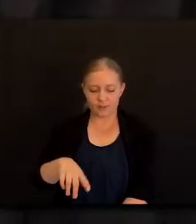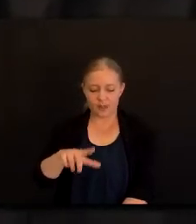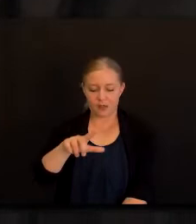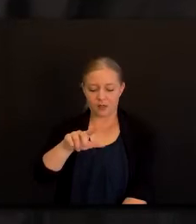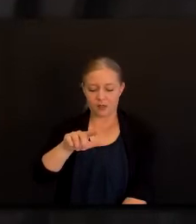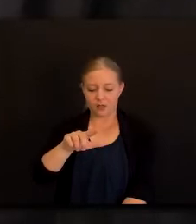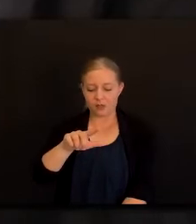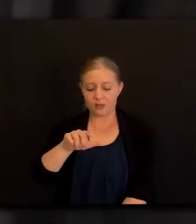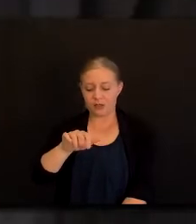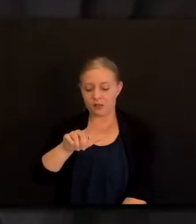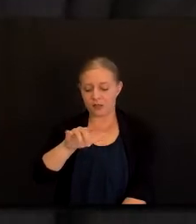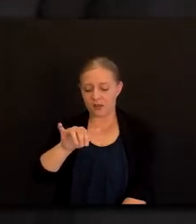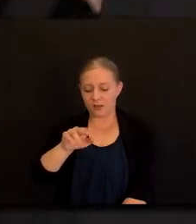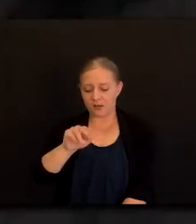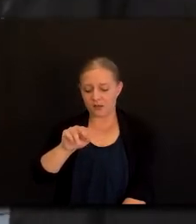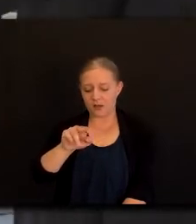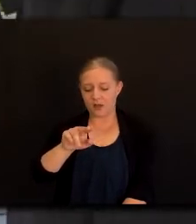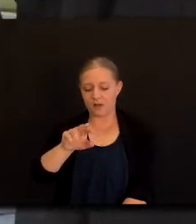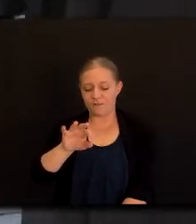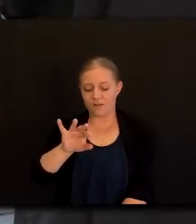Lillian Claire Fisher.